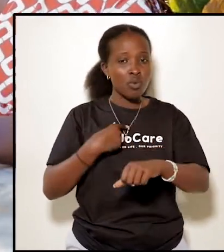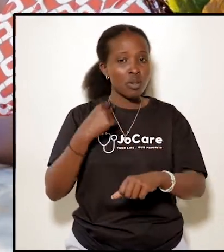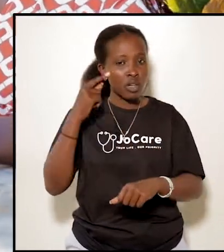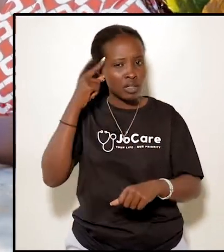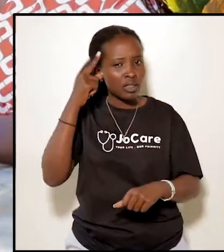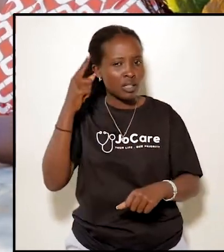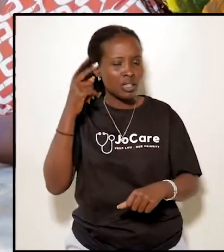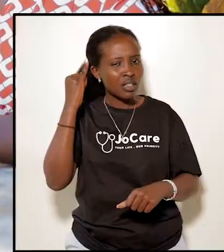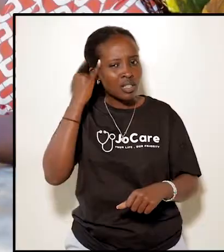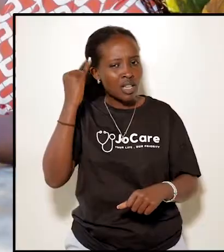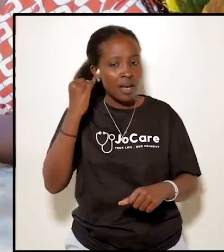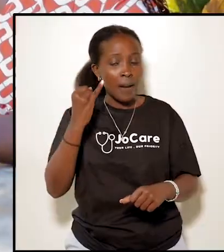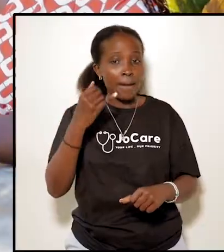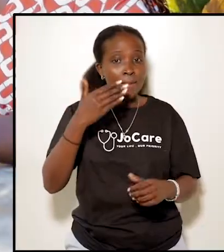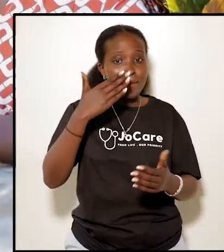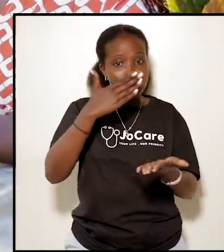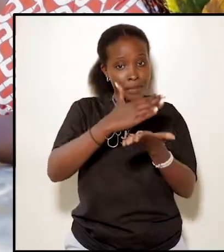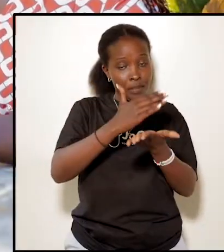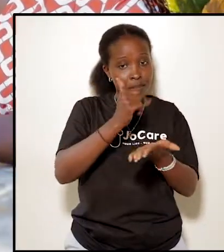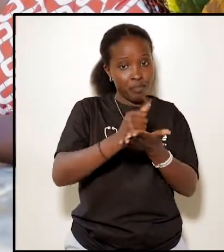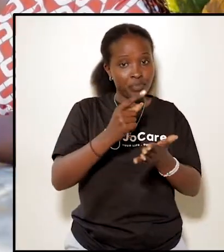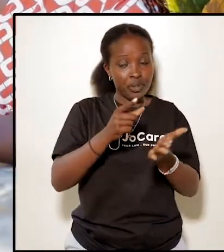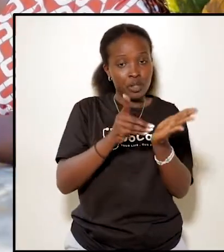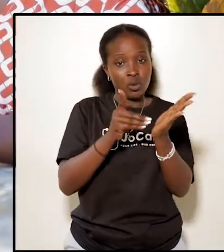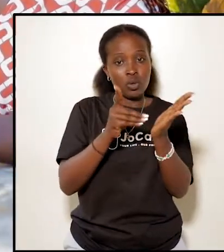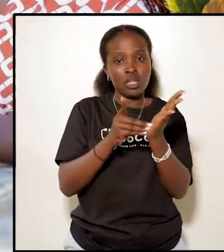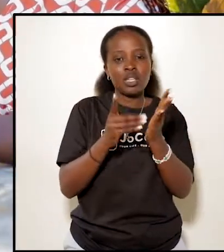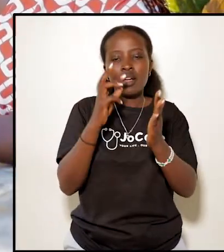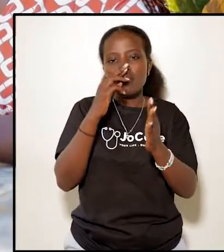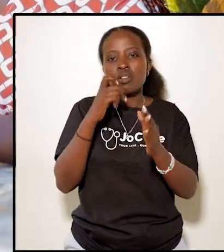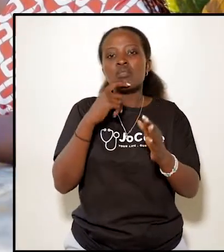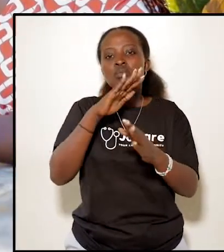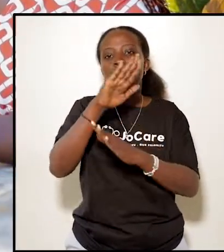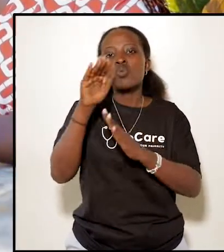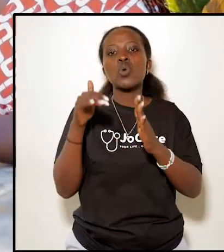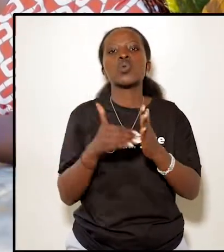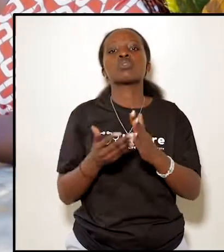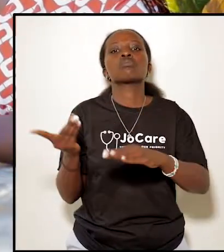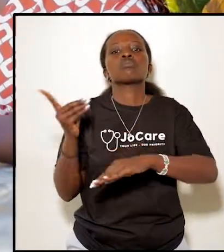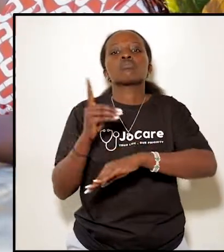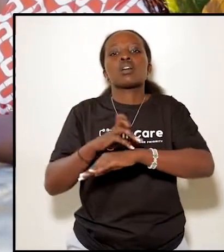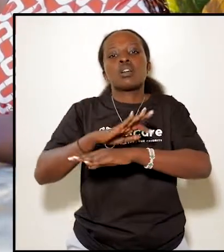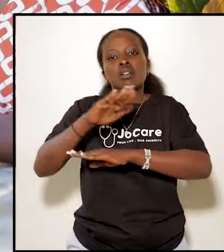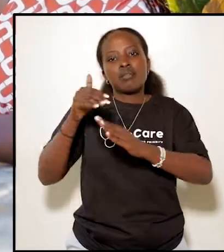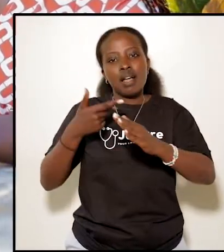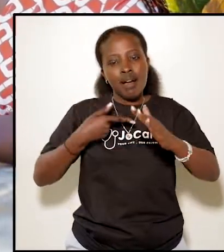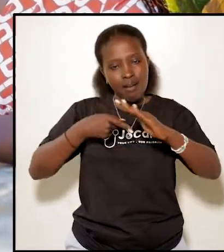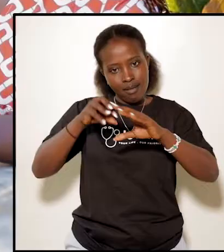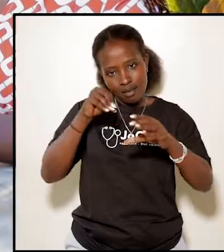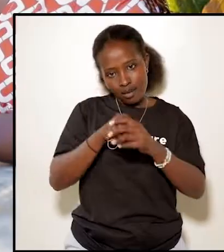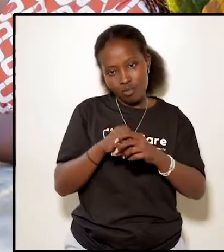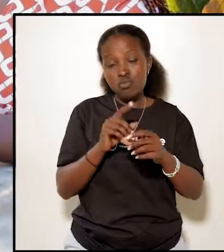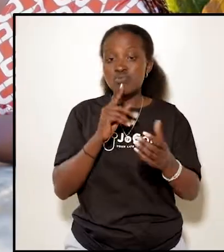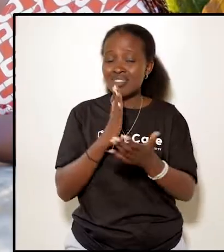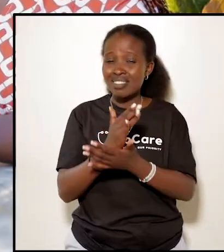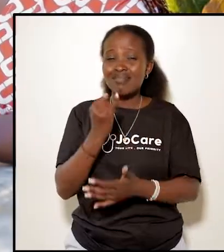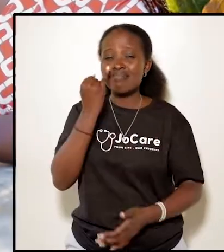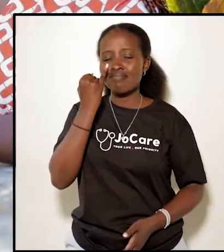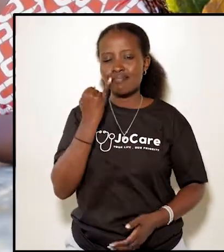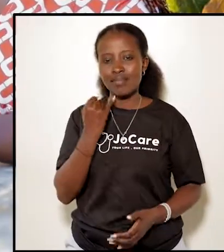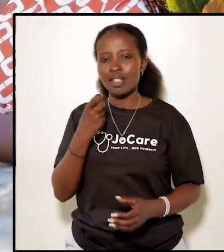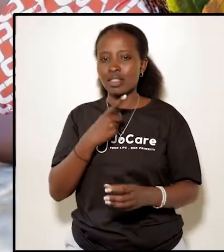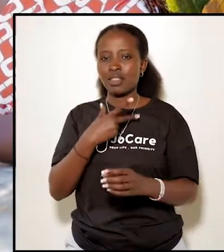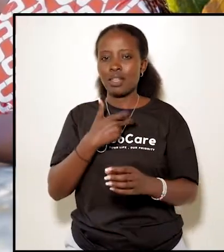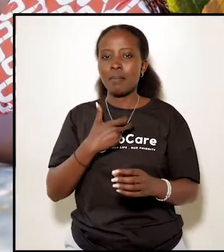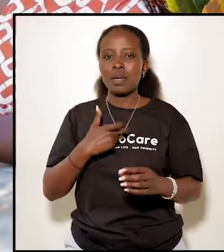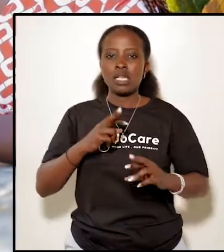you have irregularity, because as Dr. Ree said, there are many things which is behind that kind of irregularities. Yes. To be sure or